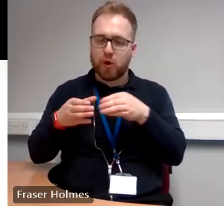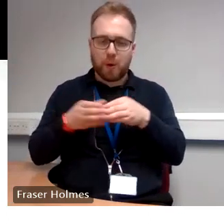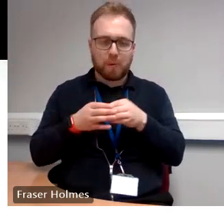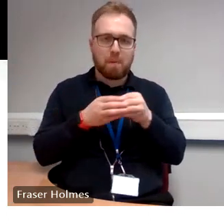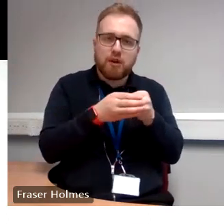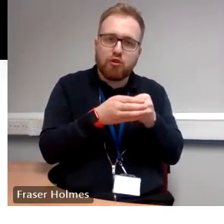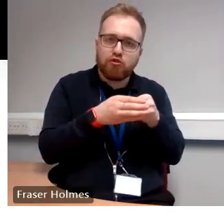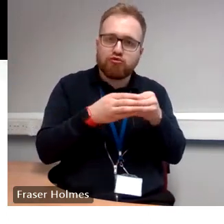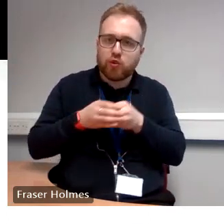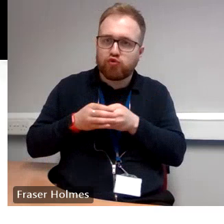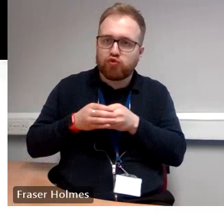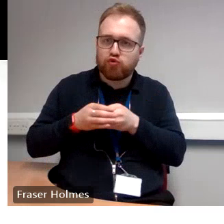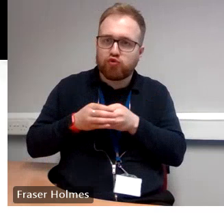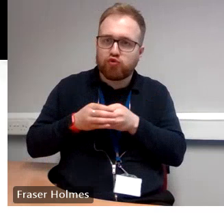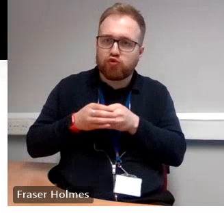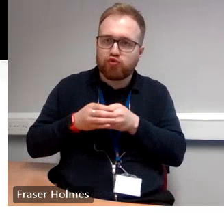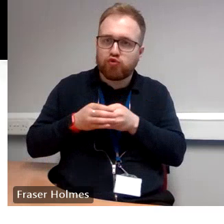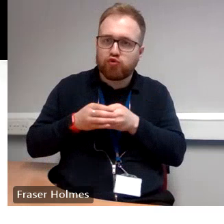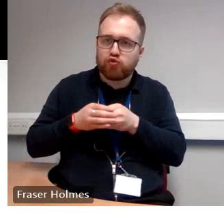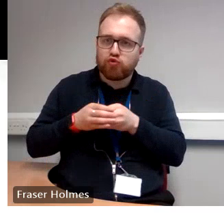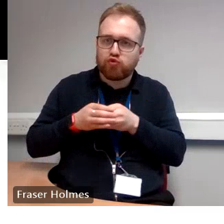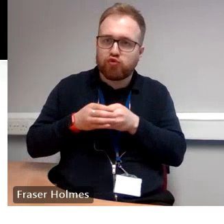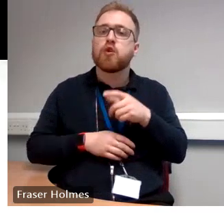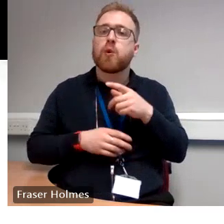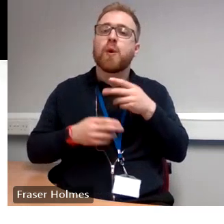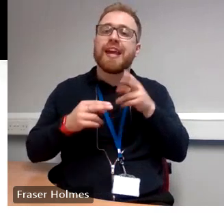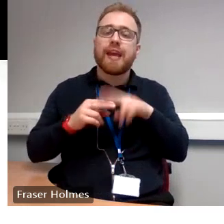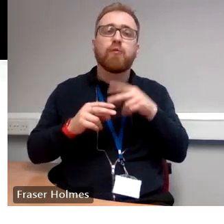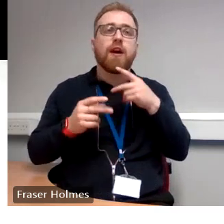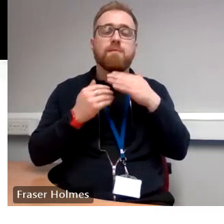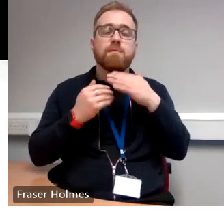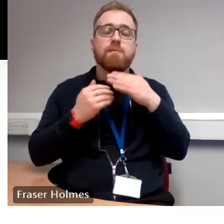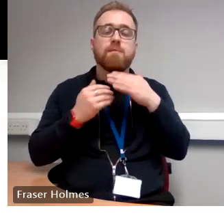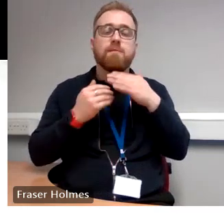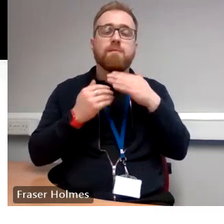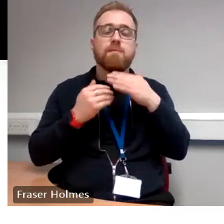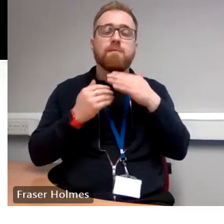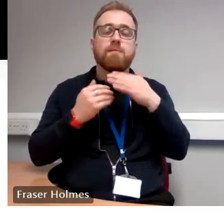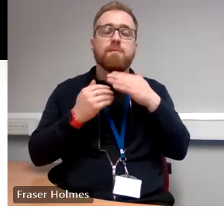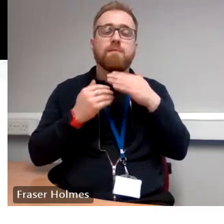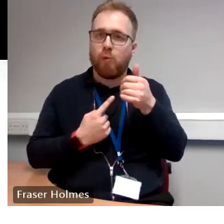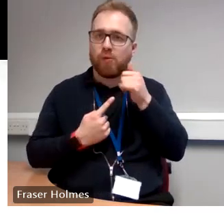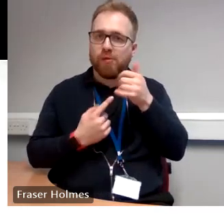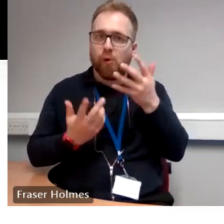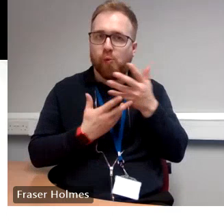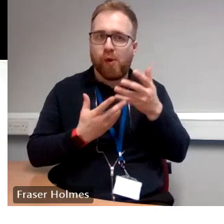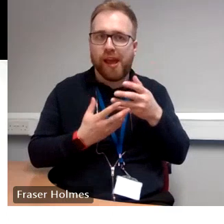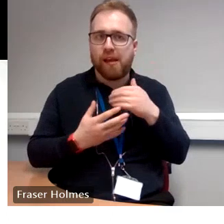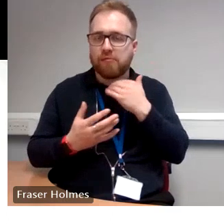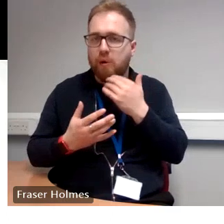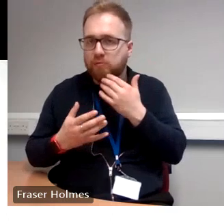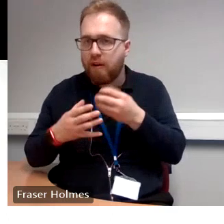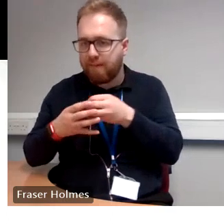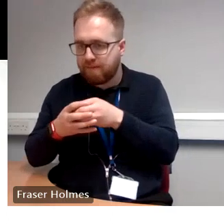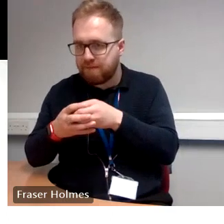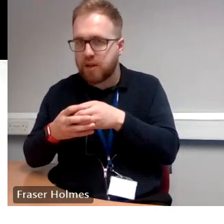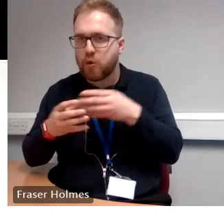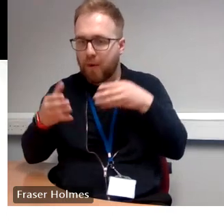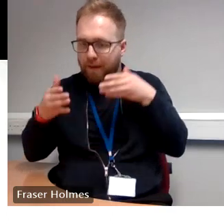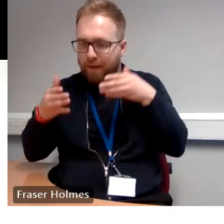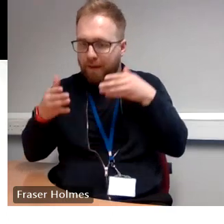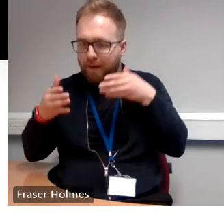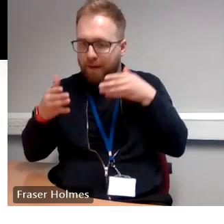this links back to the data. So if we have more data, then we know where those underrepresented groups are. So we know we can focus on